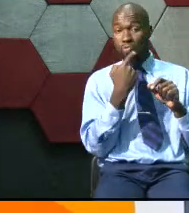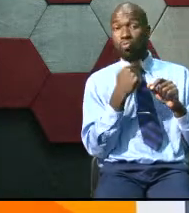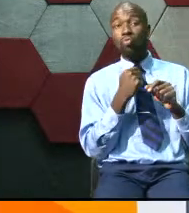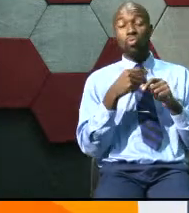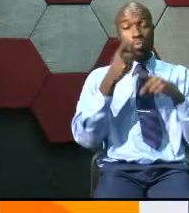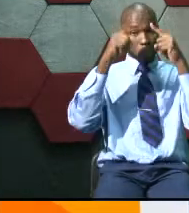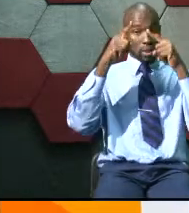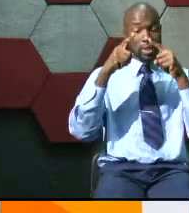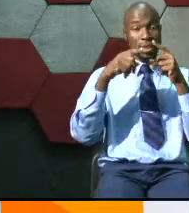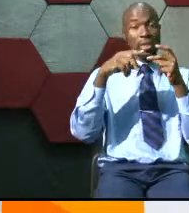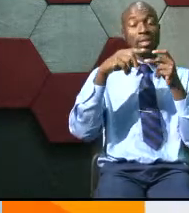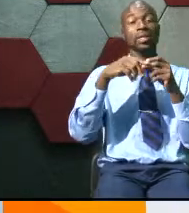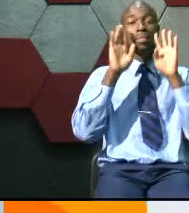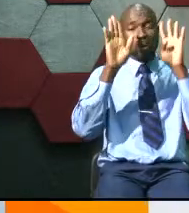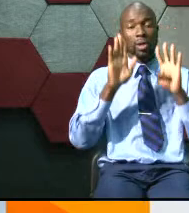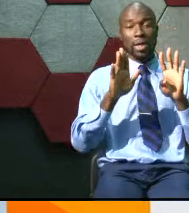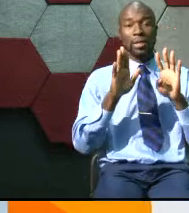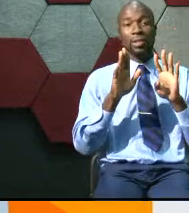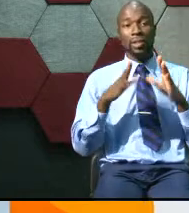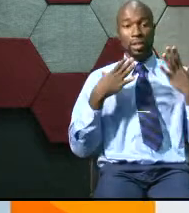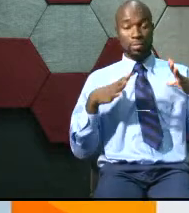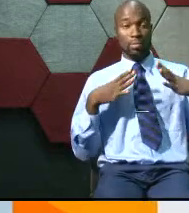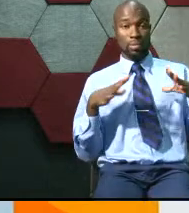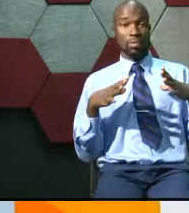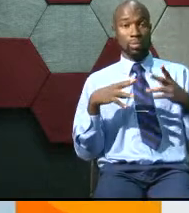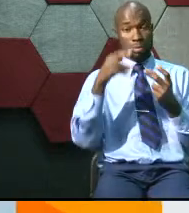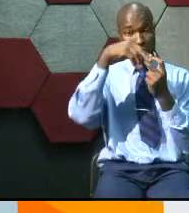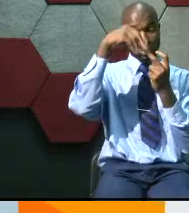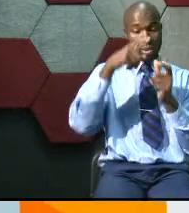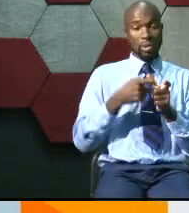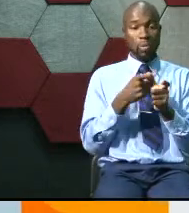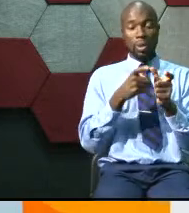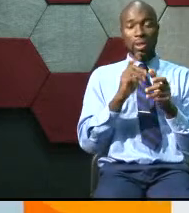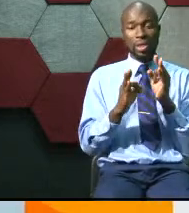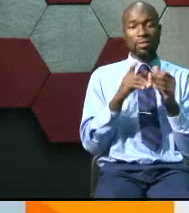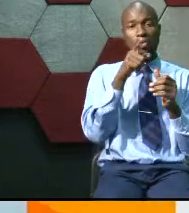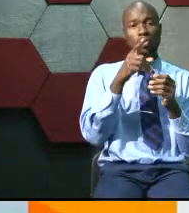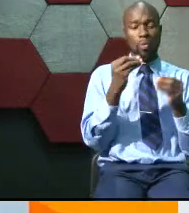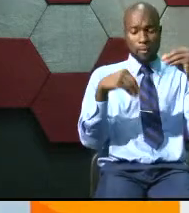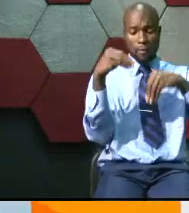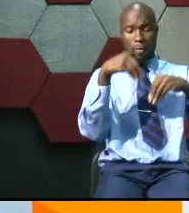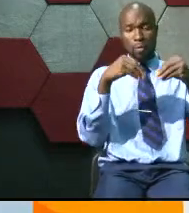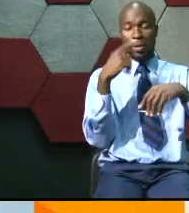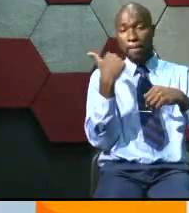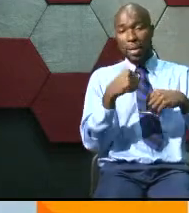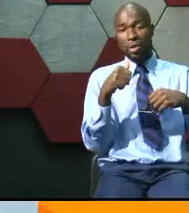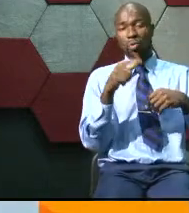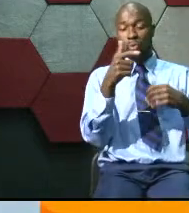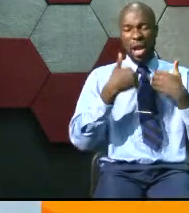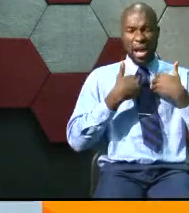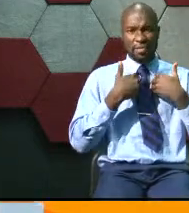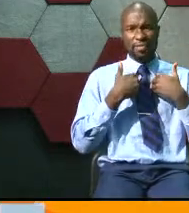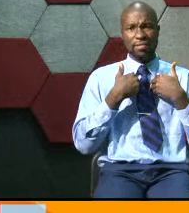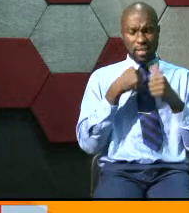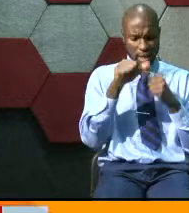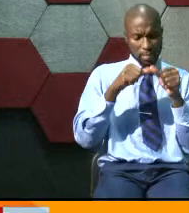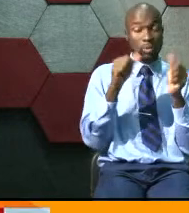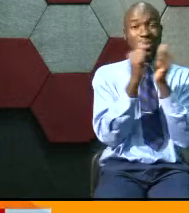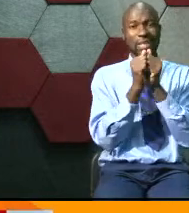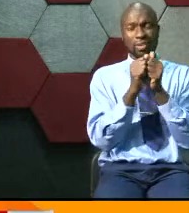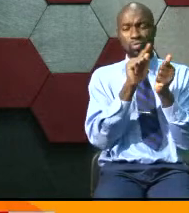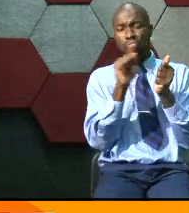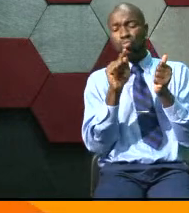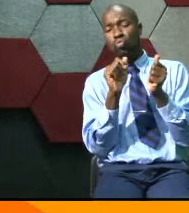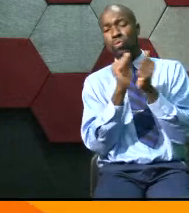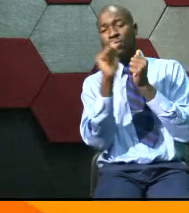the People's Choice Award. So I hope if you've not yet voted, you can run and vote. I think you have about 10-15 minutes to finish